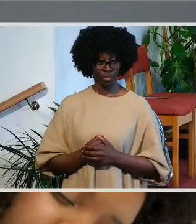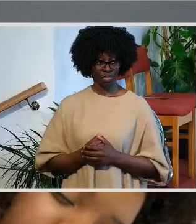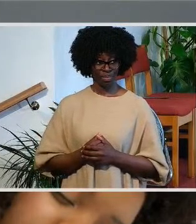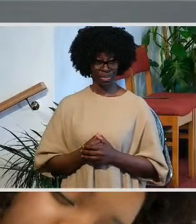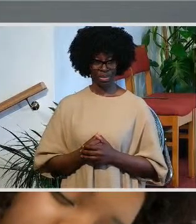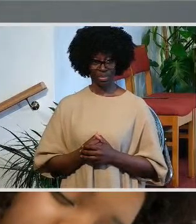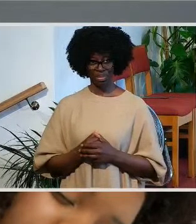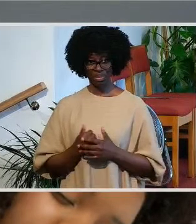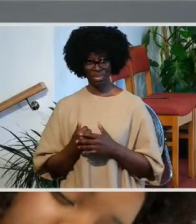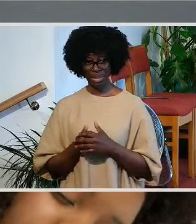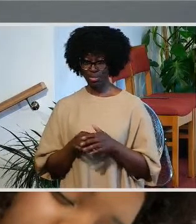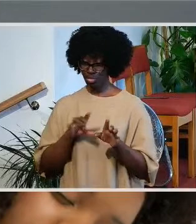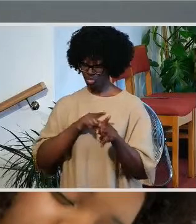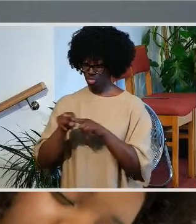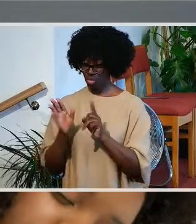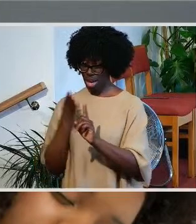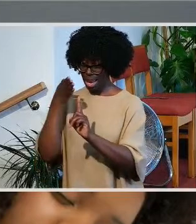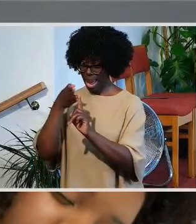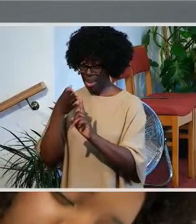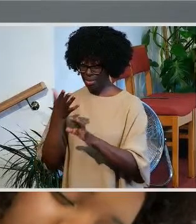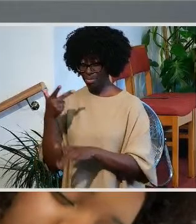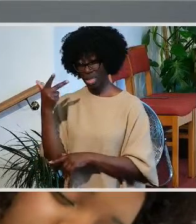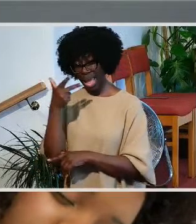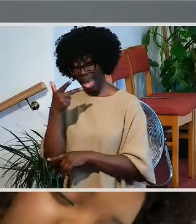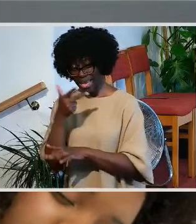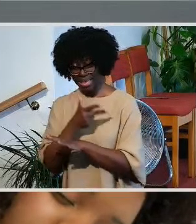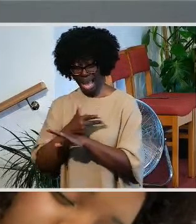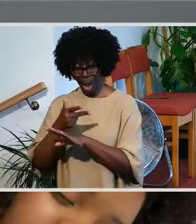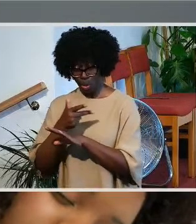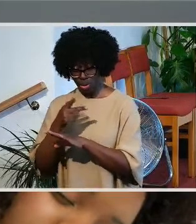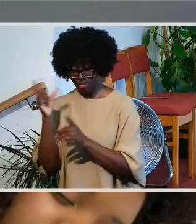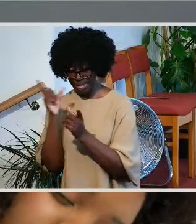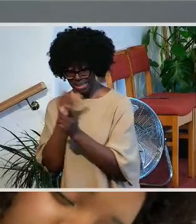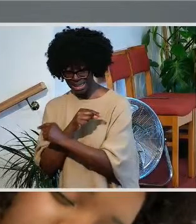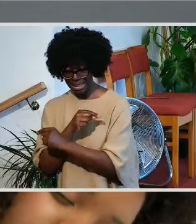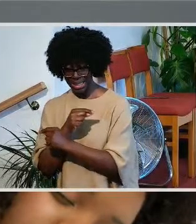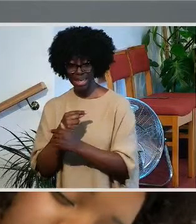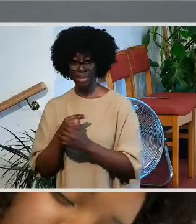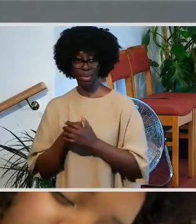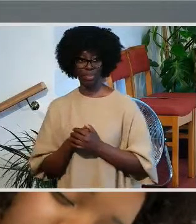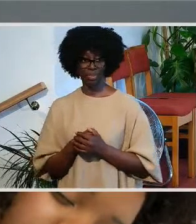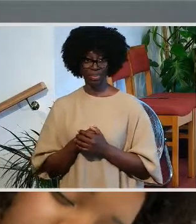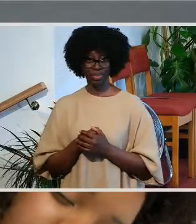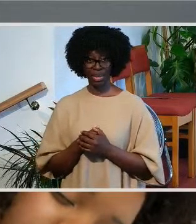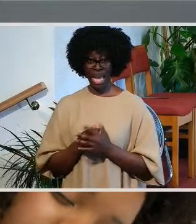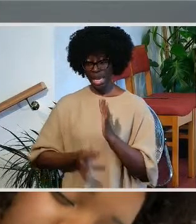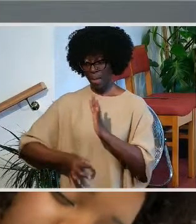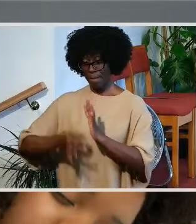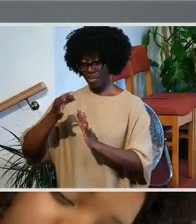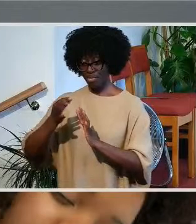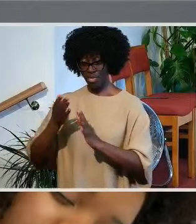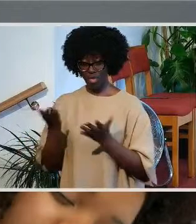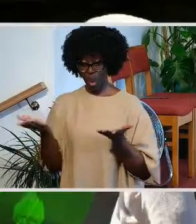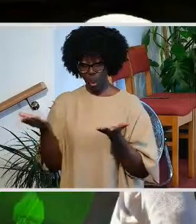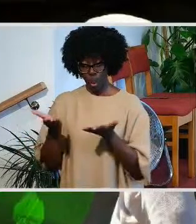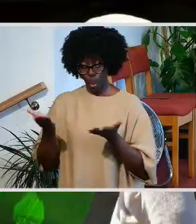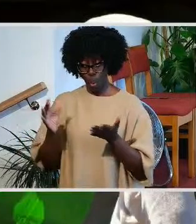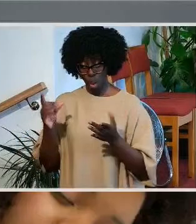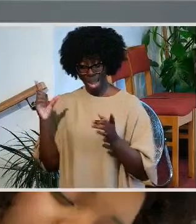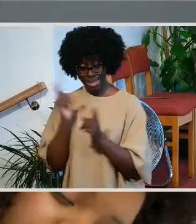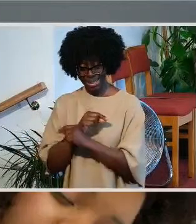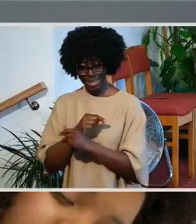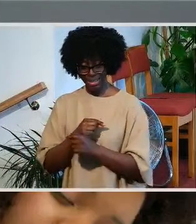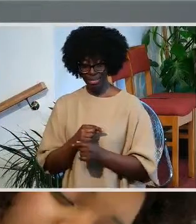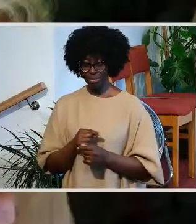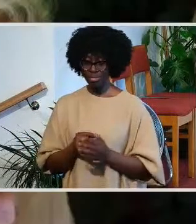to the 8 hours straight, but try and build up slowly, and also improve the sleep environment so that you have better quality sleep.